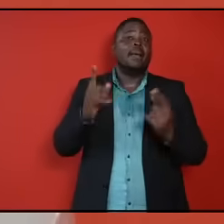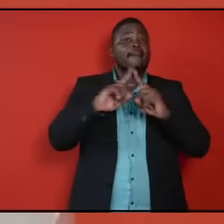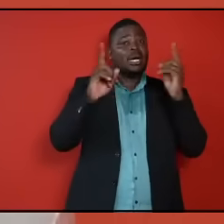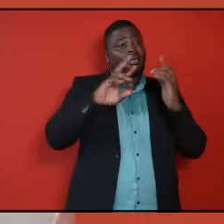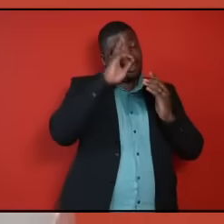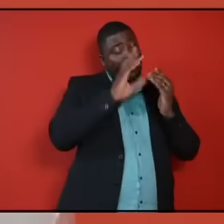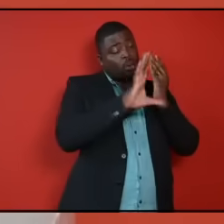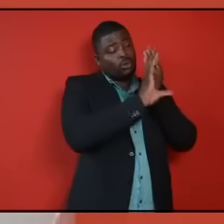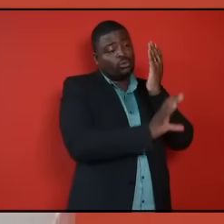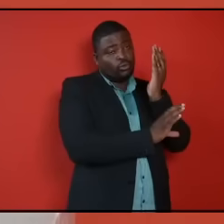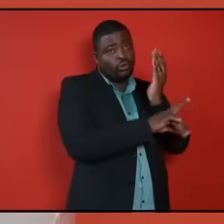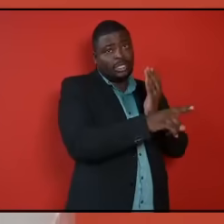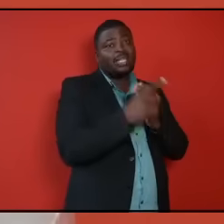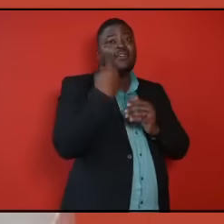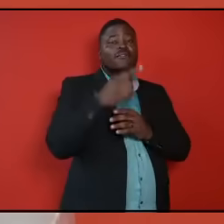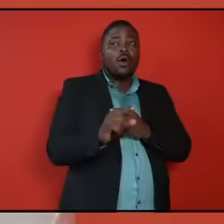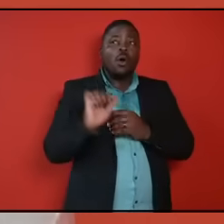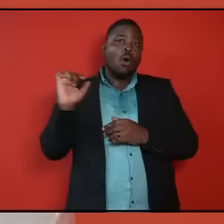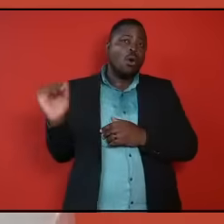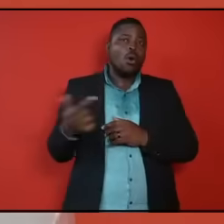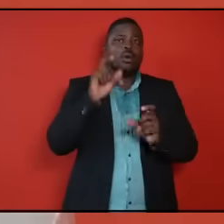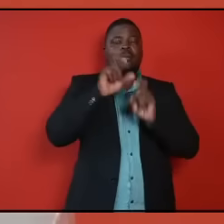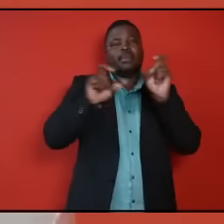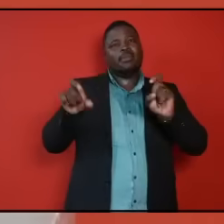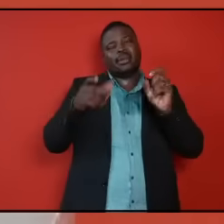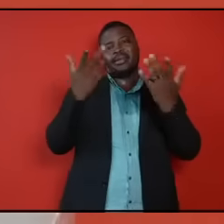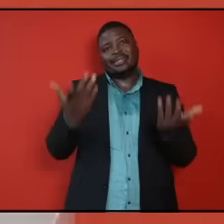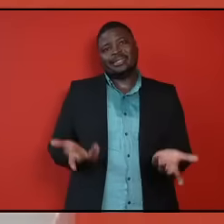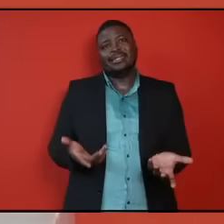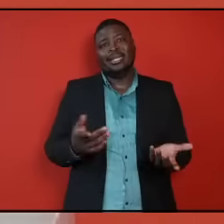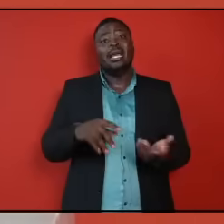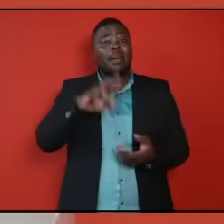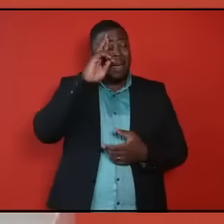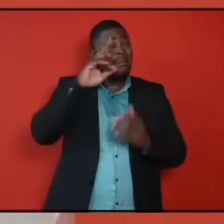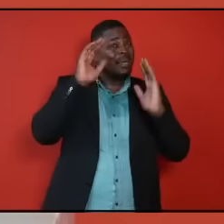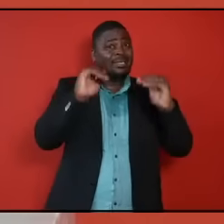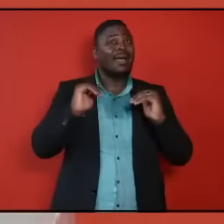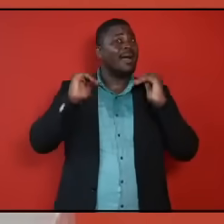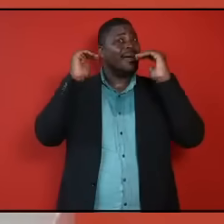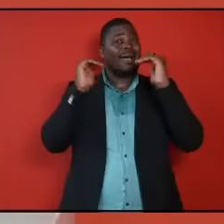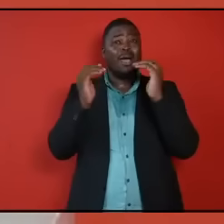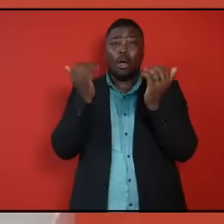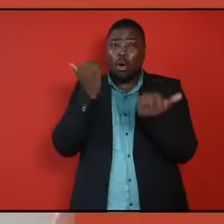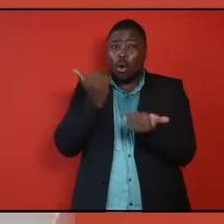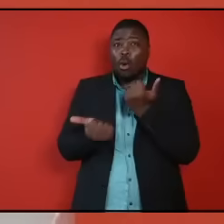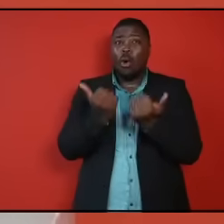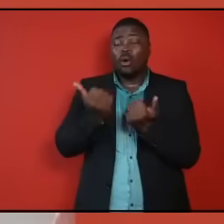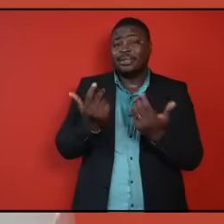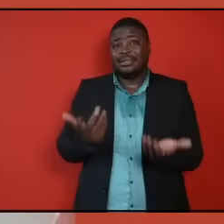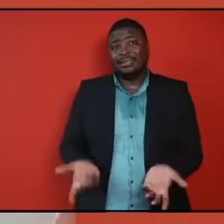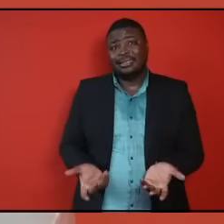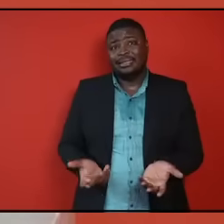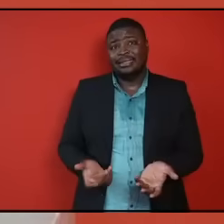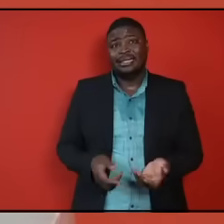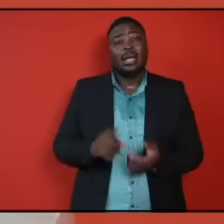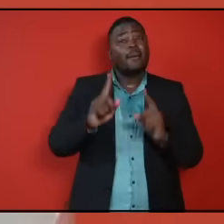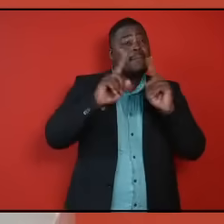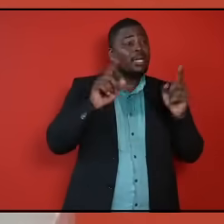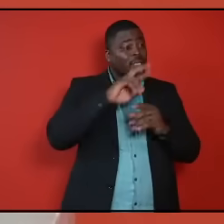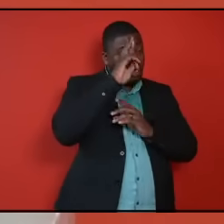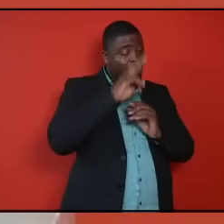That is the apex court. Without that court, we are nothing. Even the lower courts won't do anything.